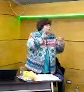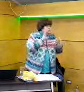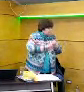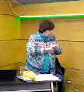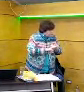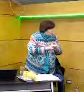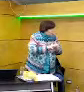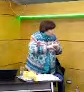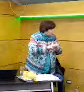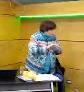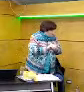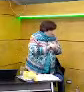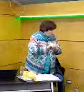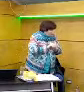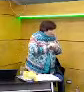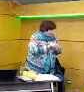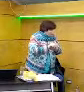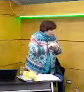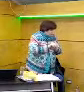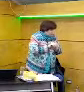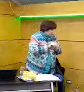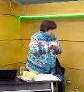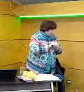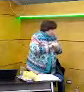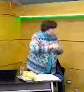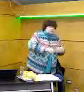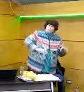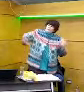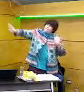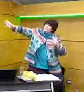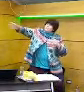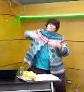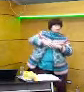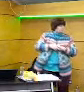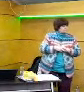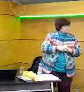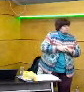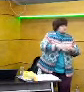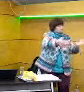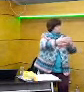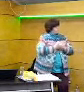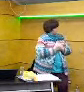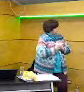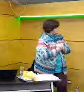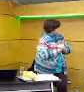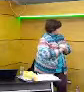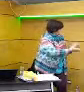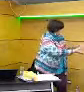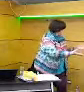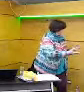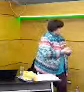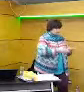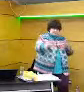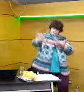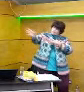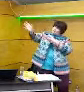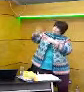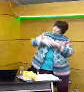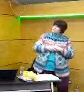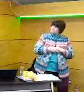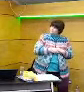correctly or you don't know what they mean, right? So what do you think this story is about? Tell me. You can tell me.